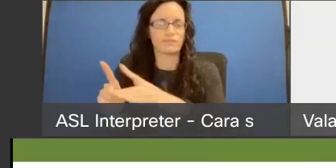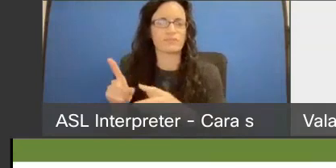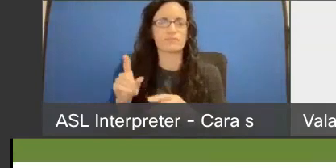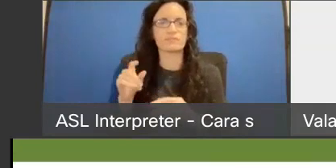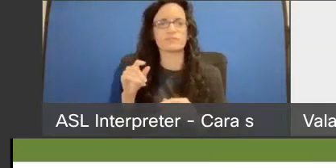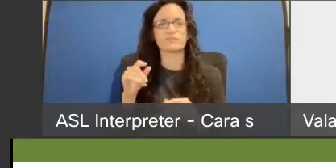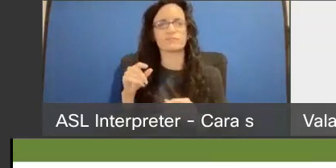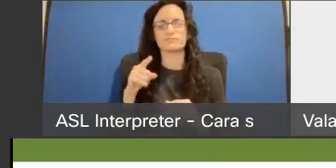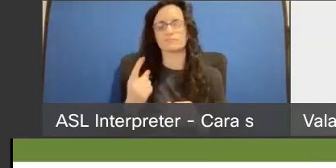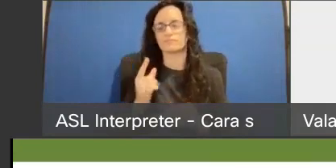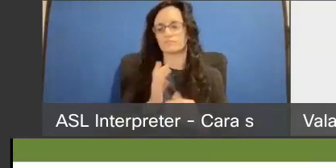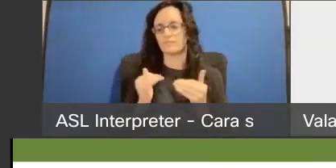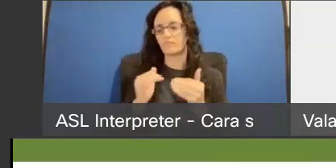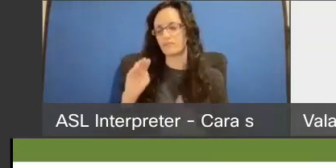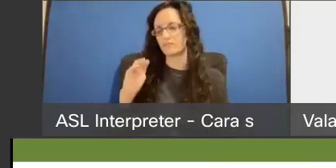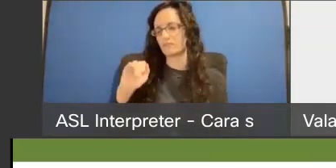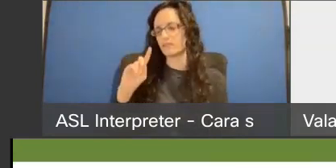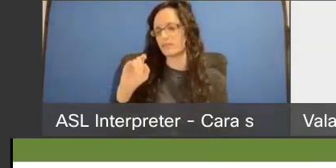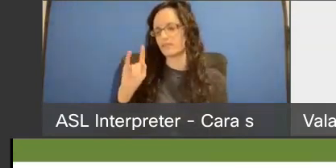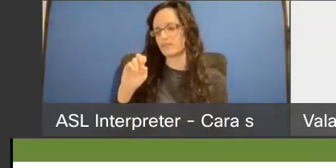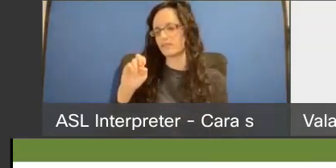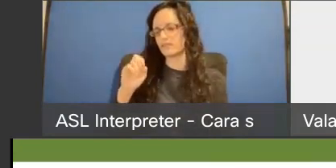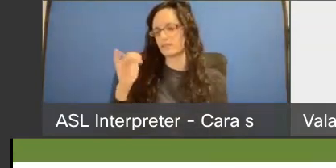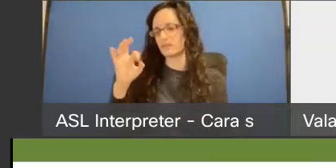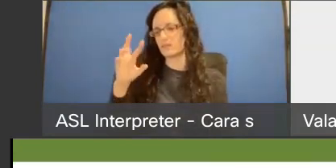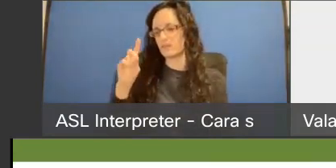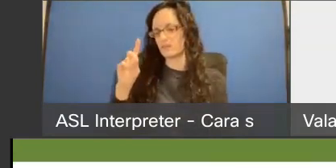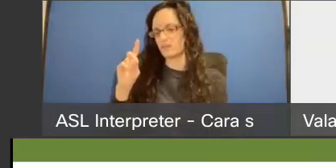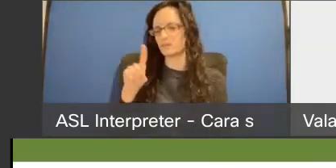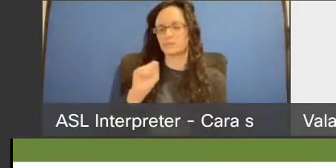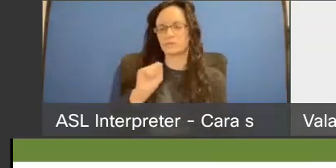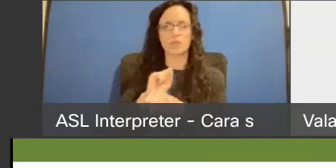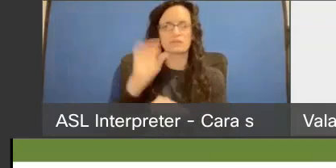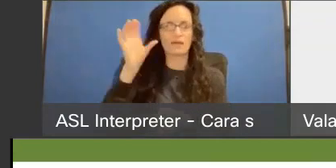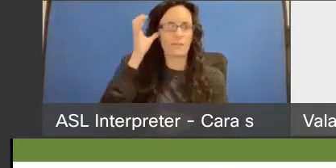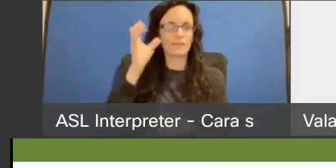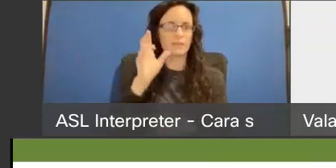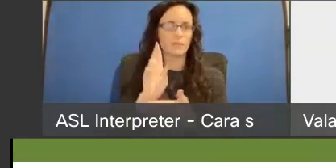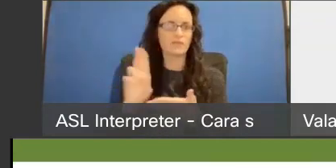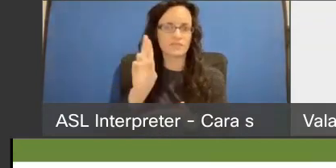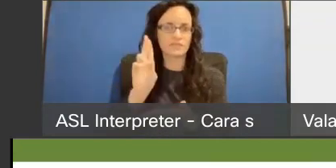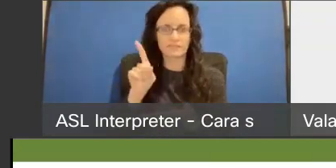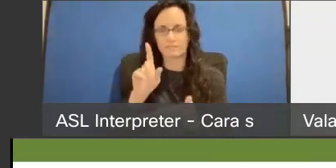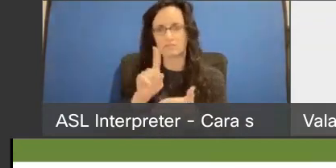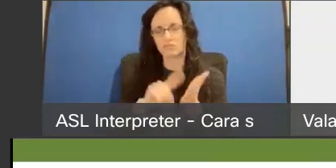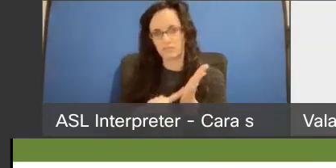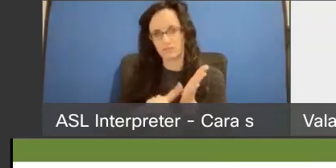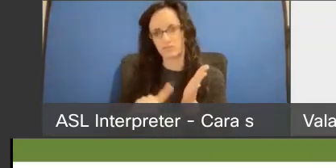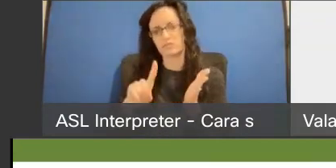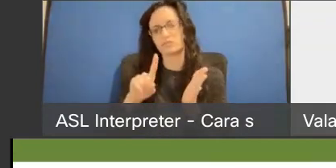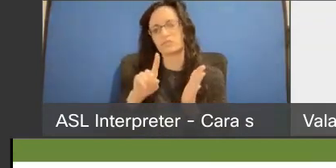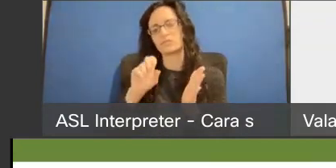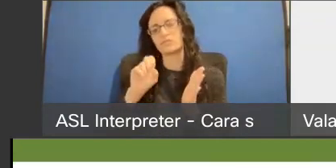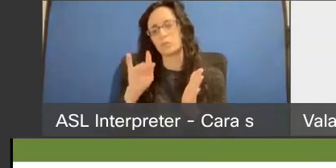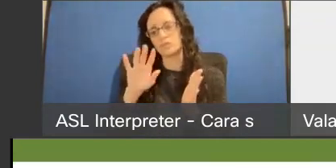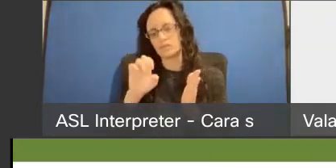ours, Madeline Gould, who's at she's an epidemiologist at Columbia University. She's done a lot of research on suicide education